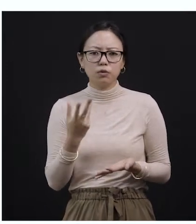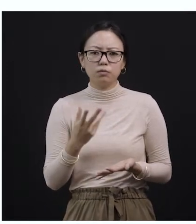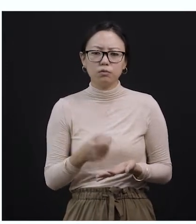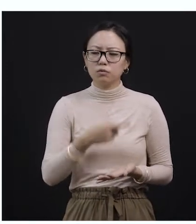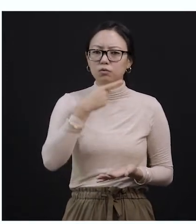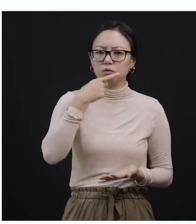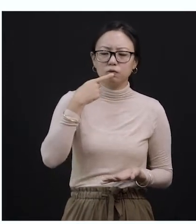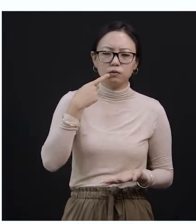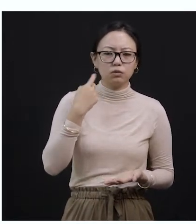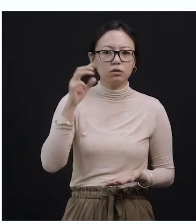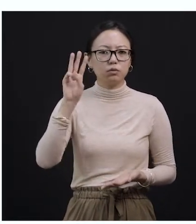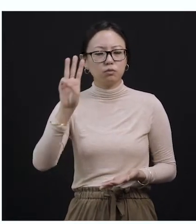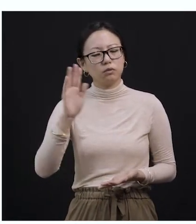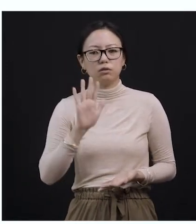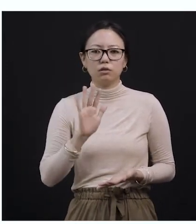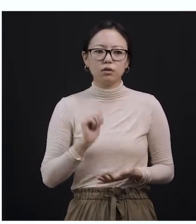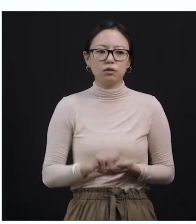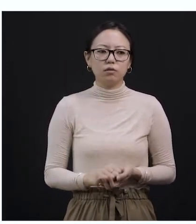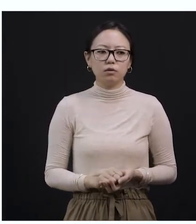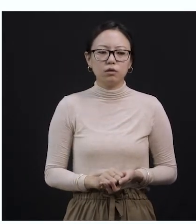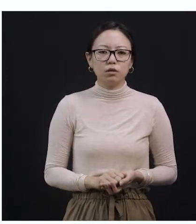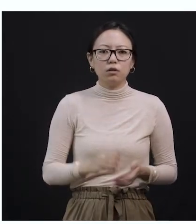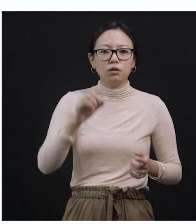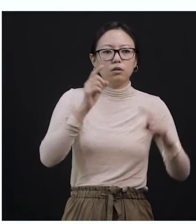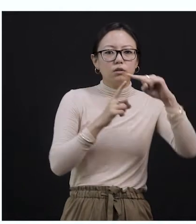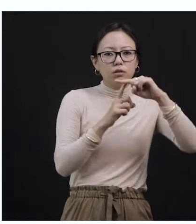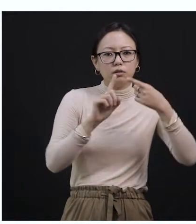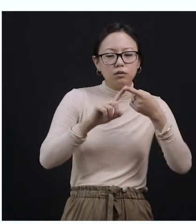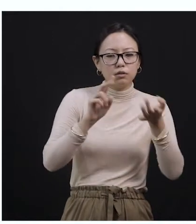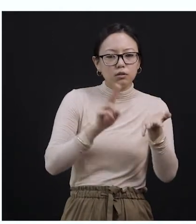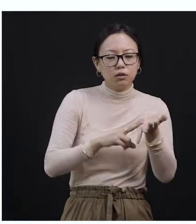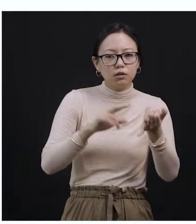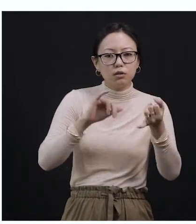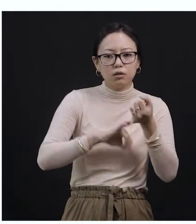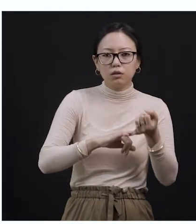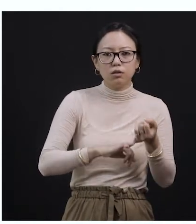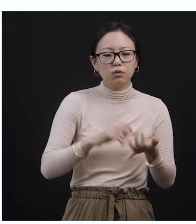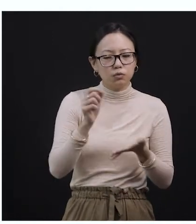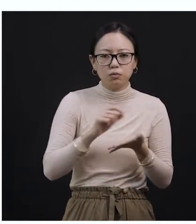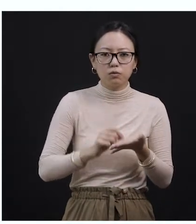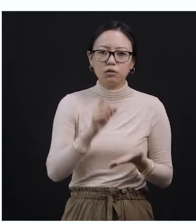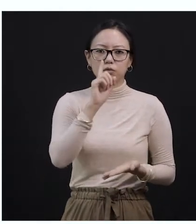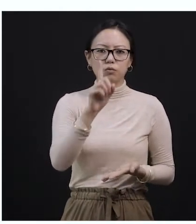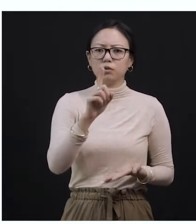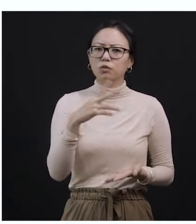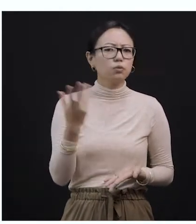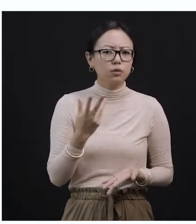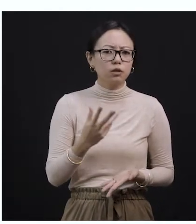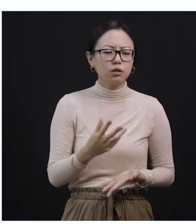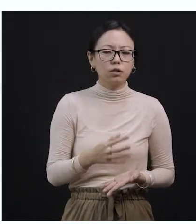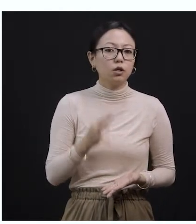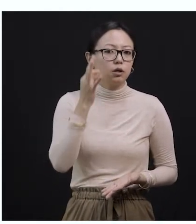strips. In tens place, we will put 1 because there's only one blue strip. So when we